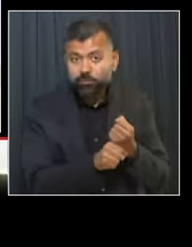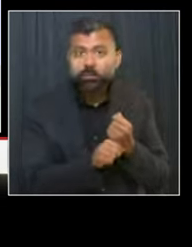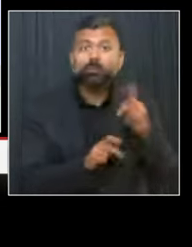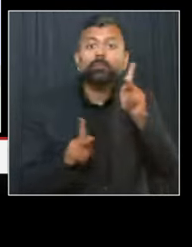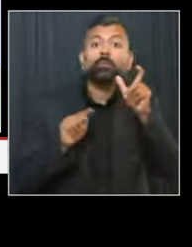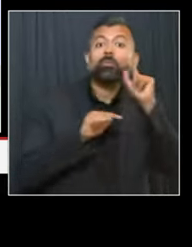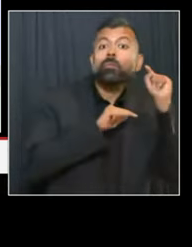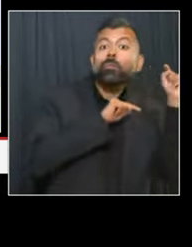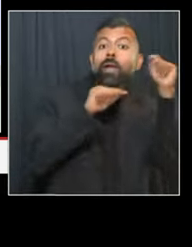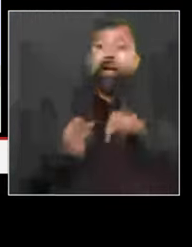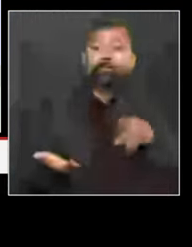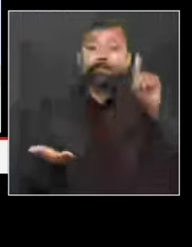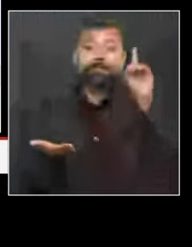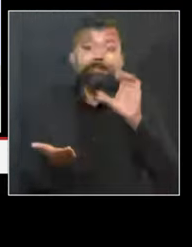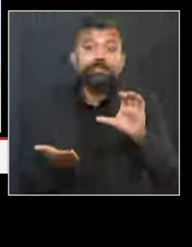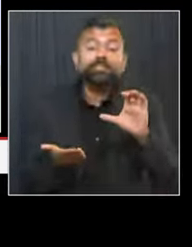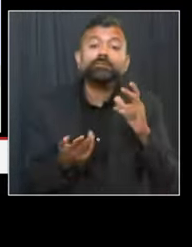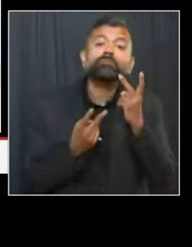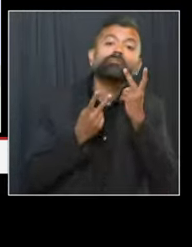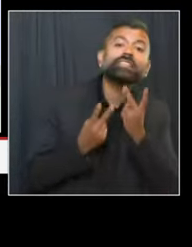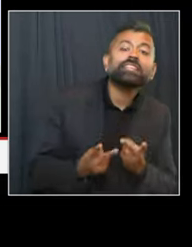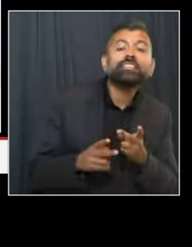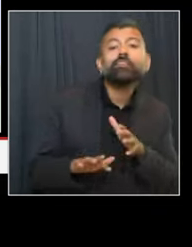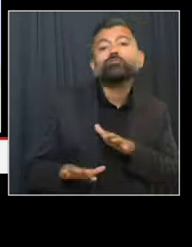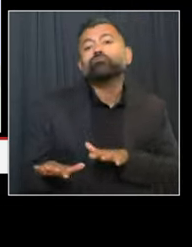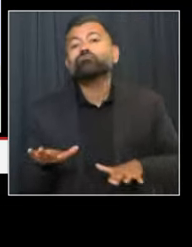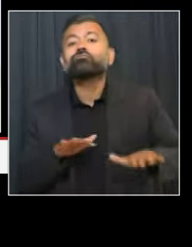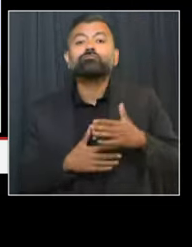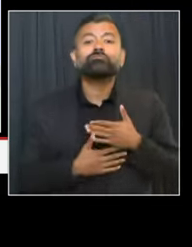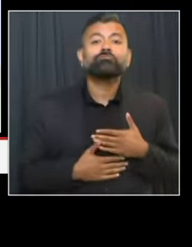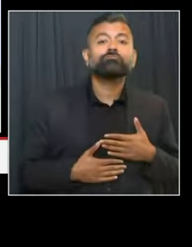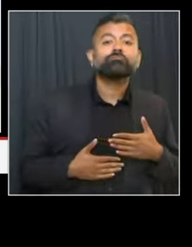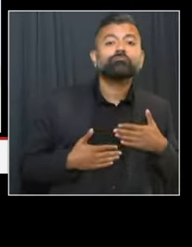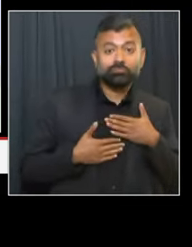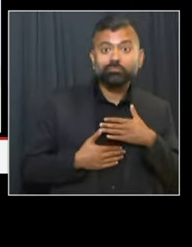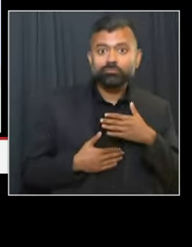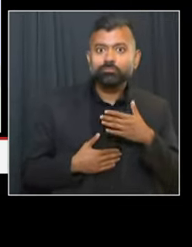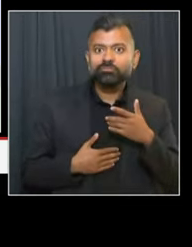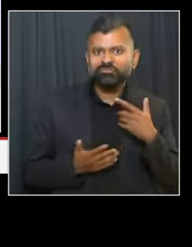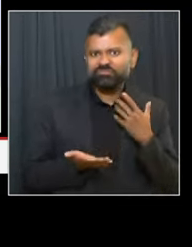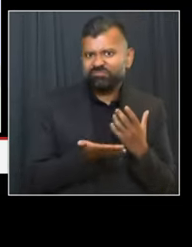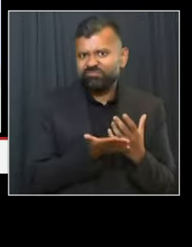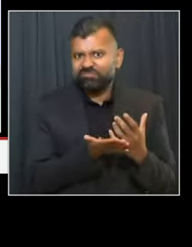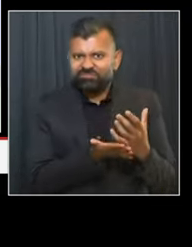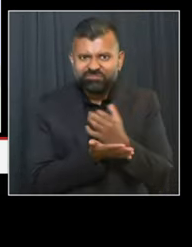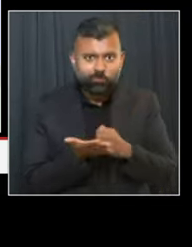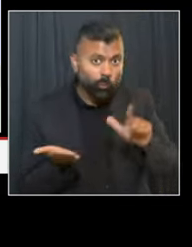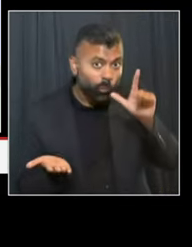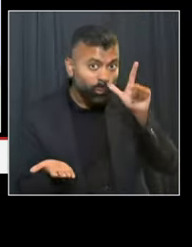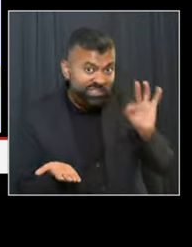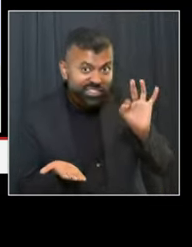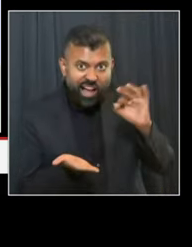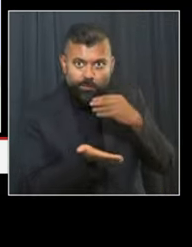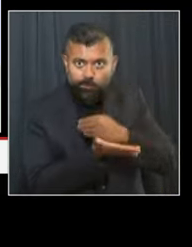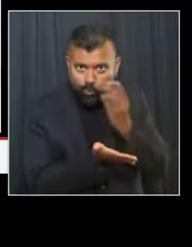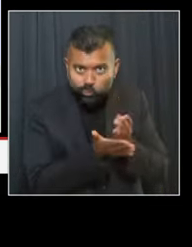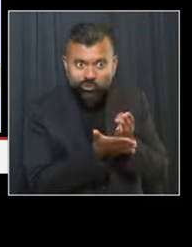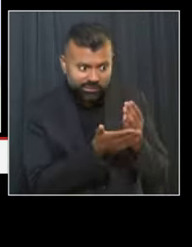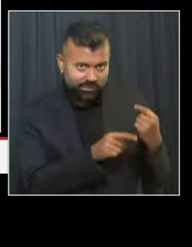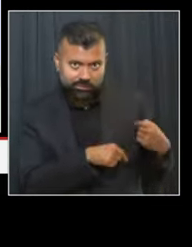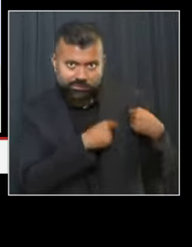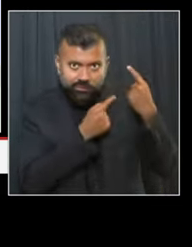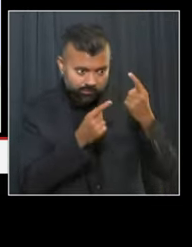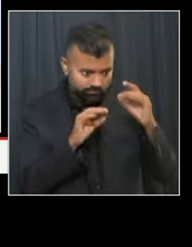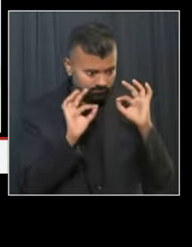an innovative partnership with the private sector in commercial to residential conversions, and